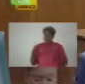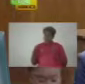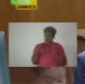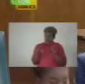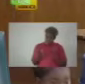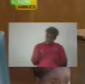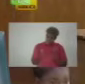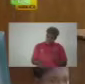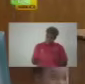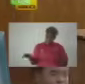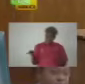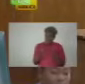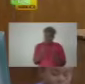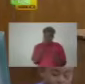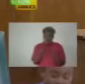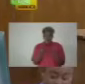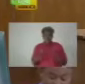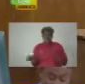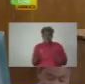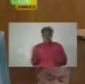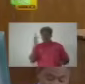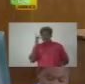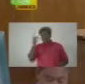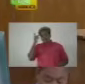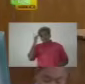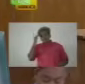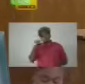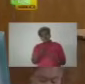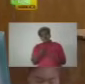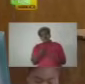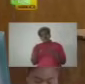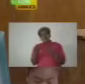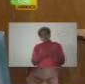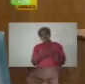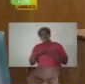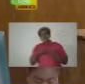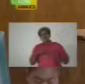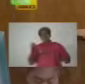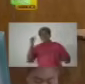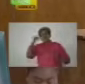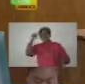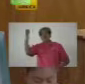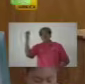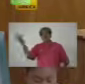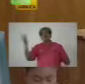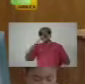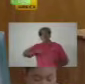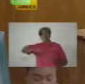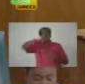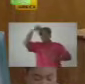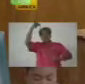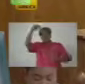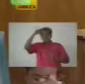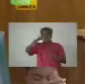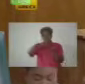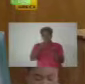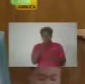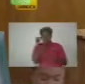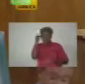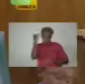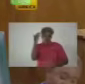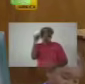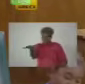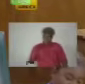be substantiated because the Prime Minister himself has no clue of the DNA of ideas.